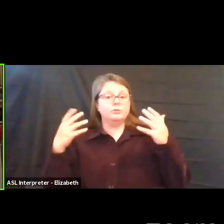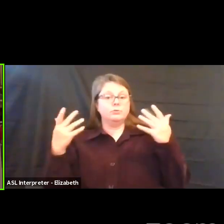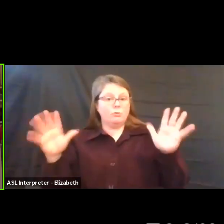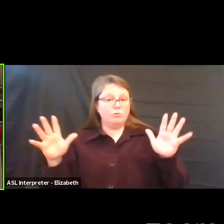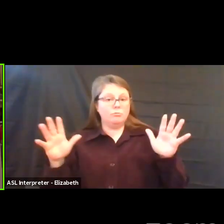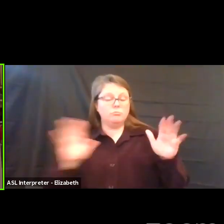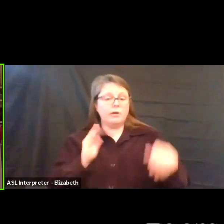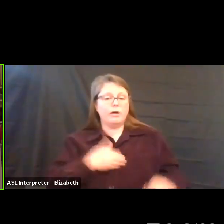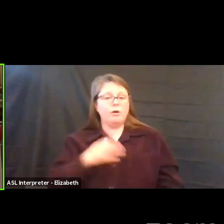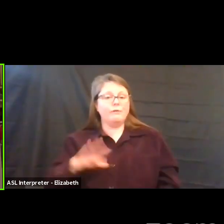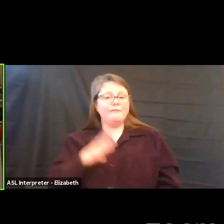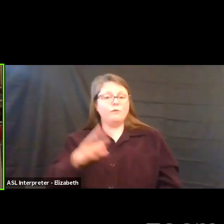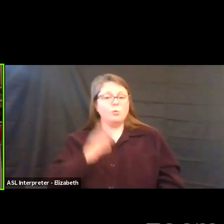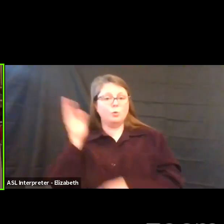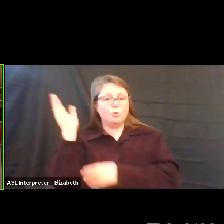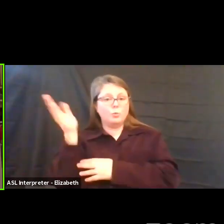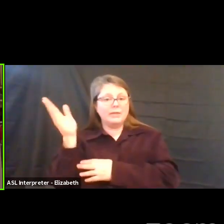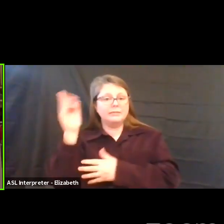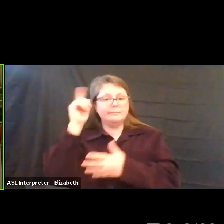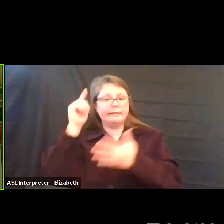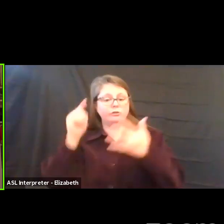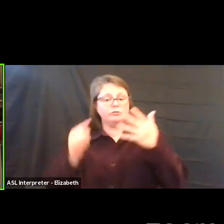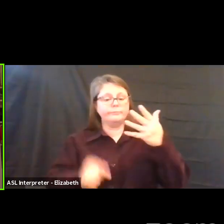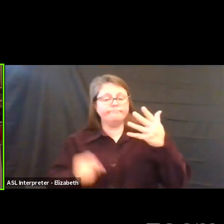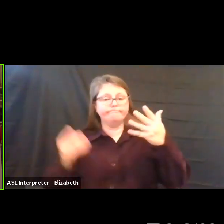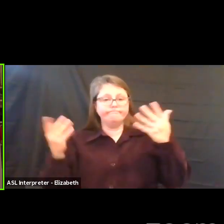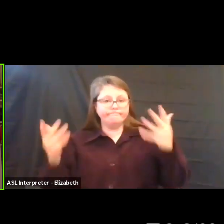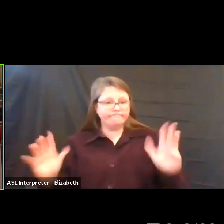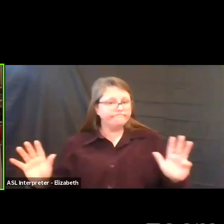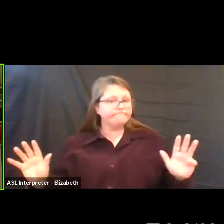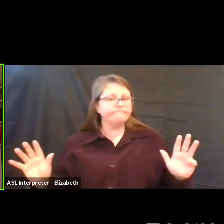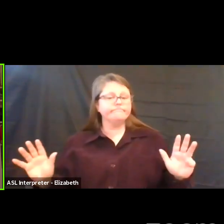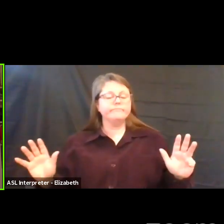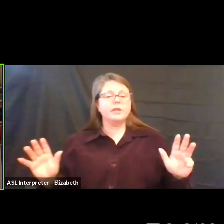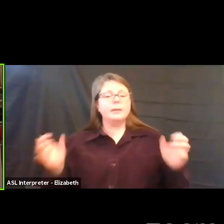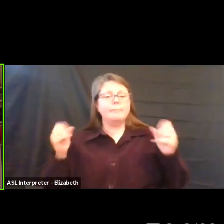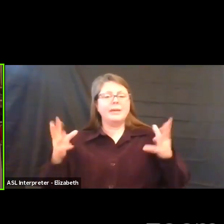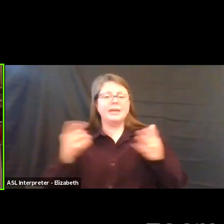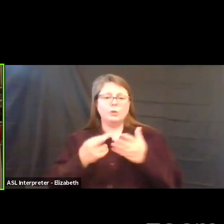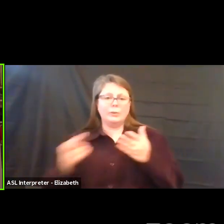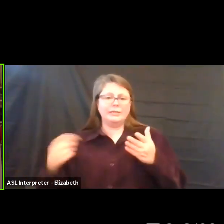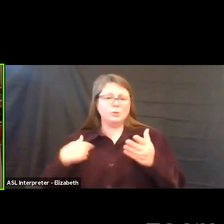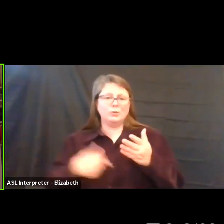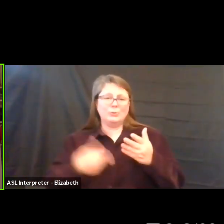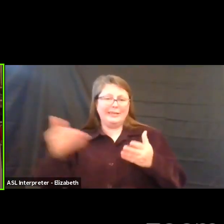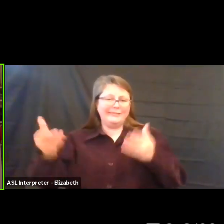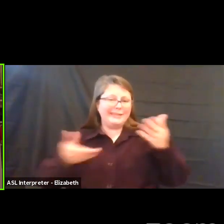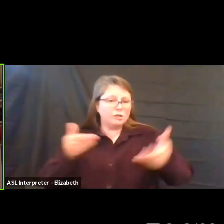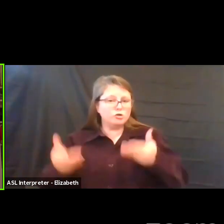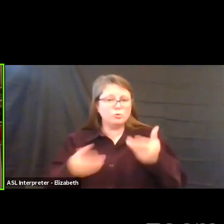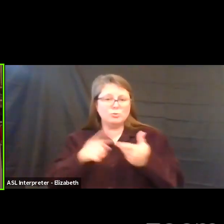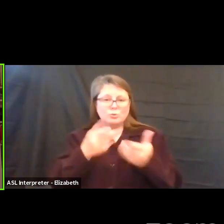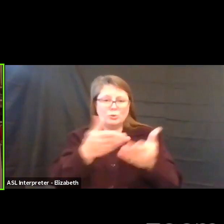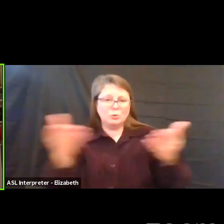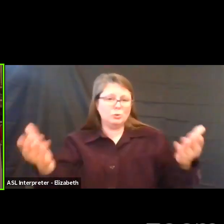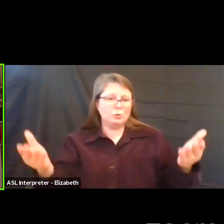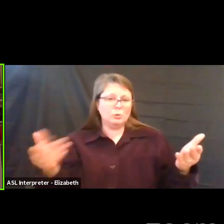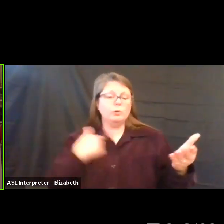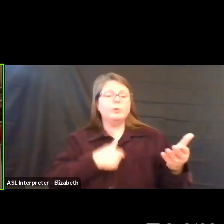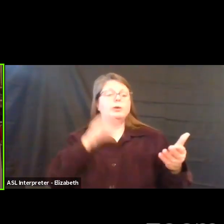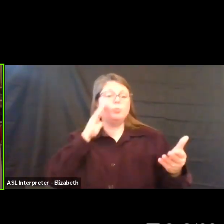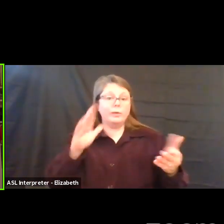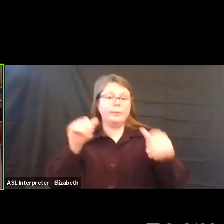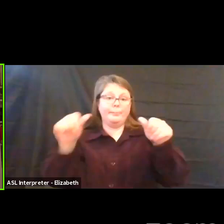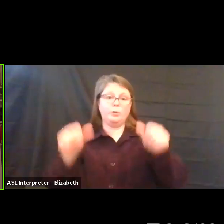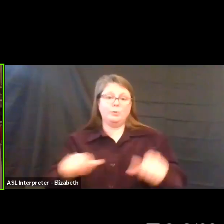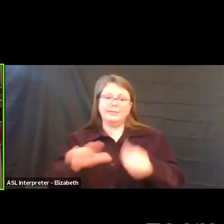presentations. We've introduced you to resources. We are going to be posting lots of information. And we've got a few